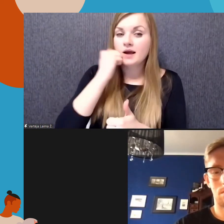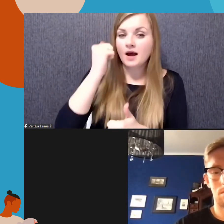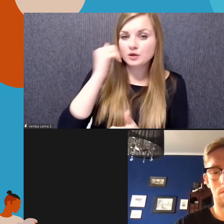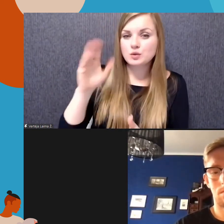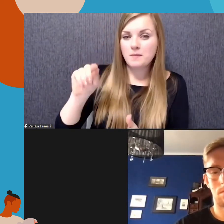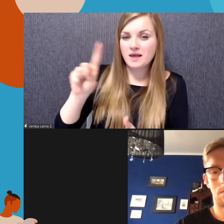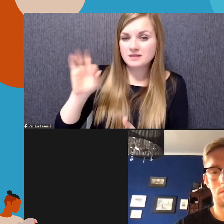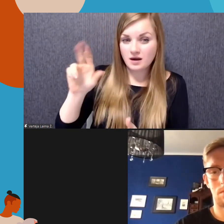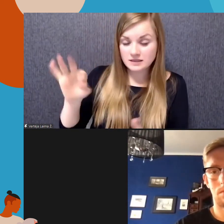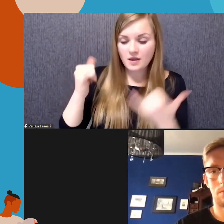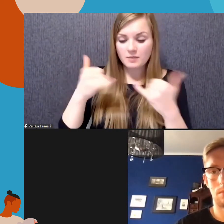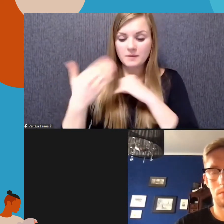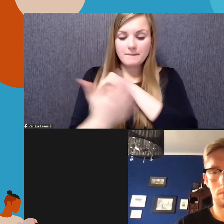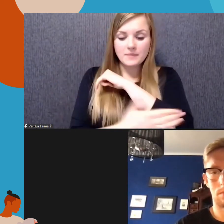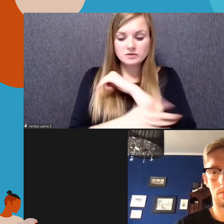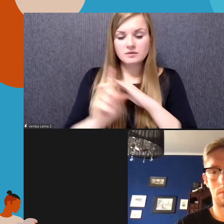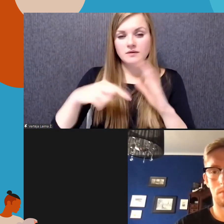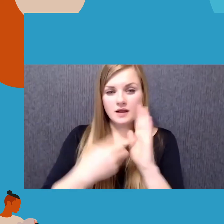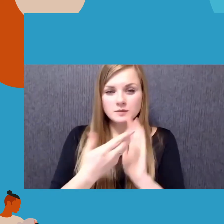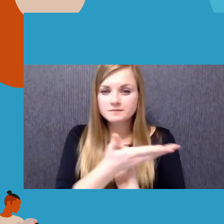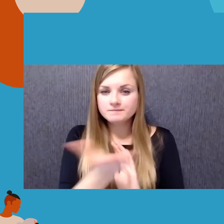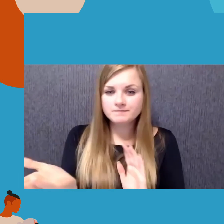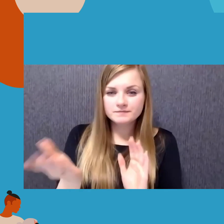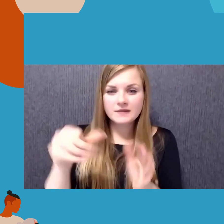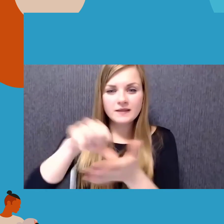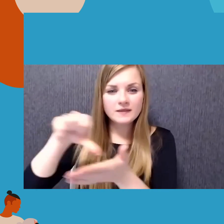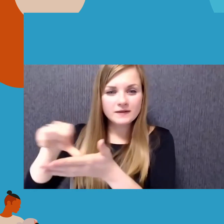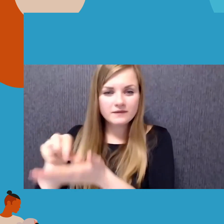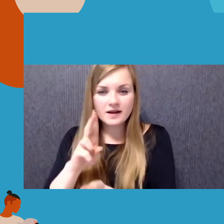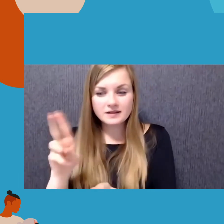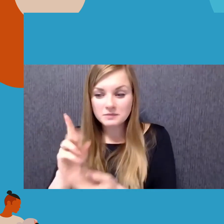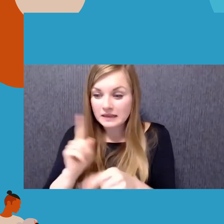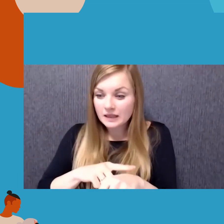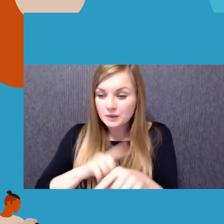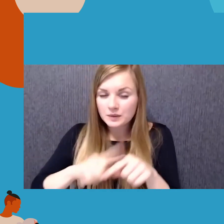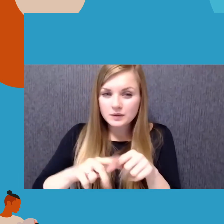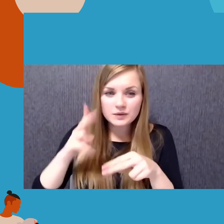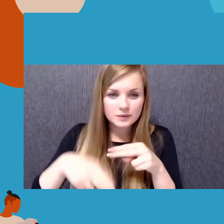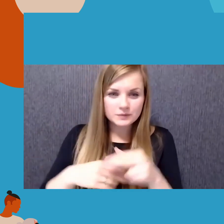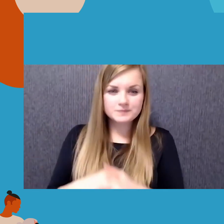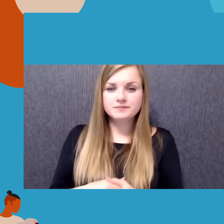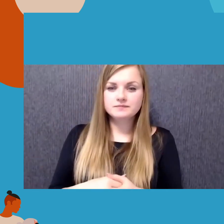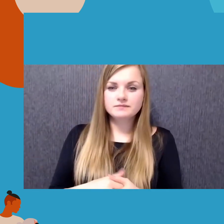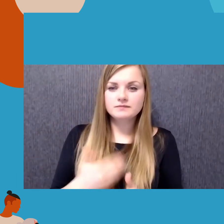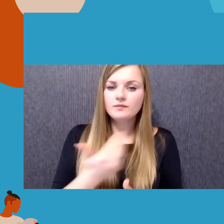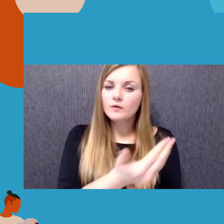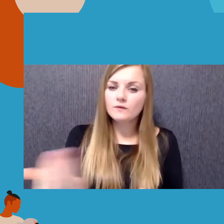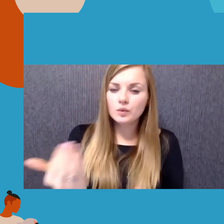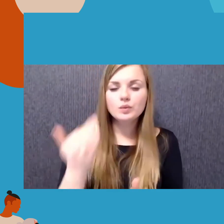Thank you, Mr. Beizaras. And now I have the last question for all the